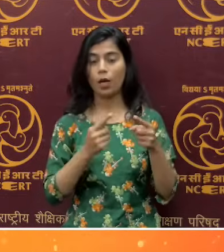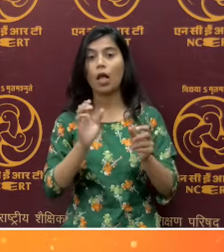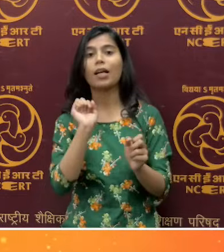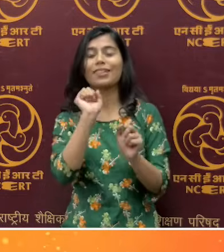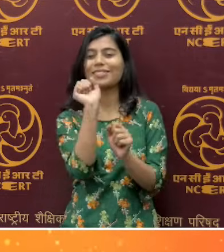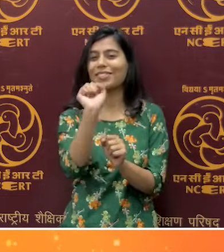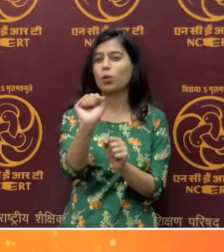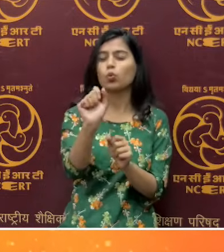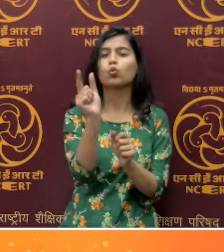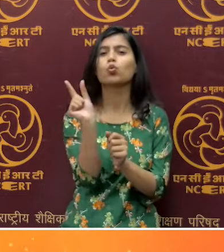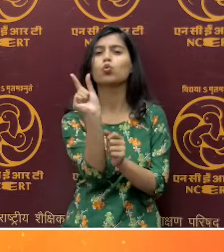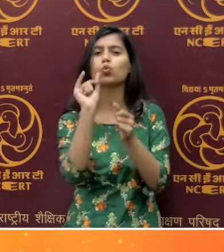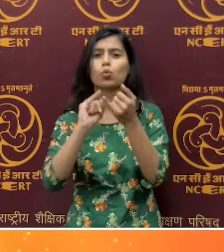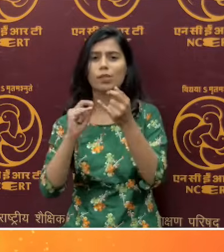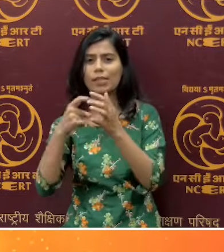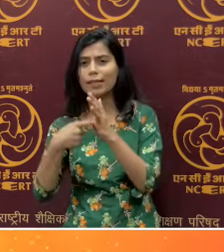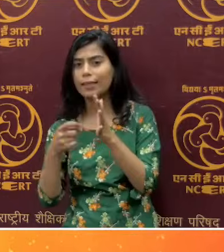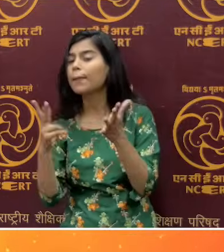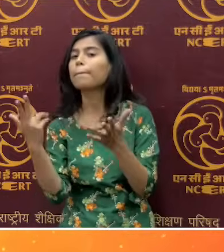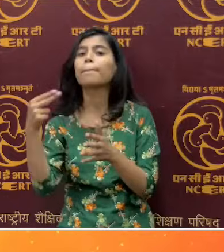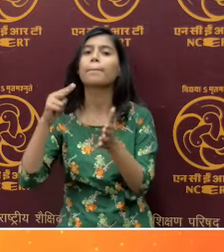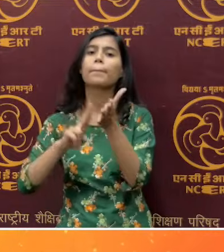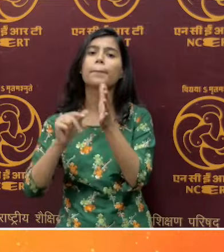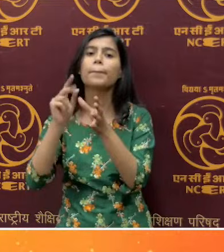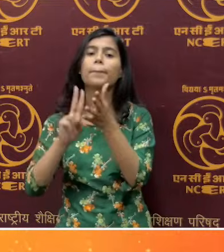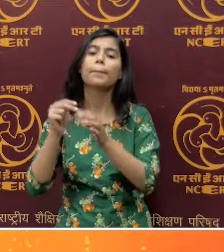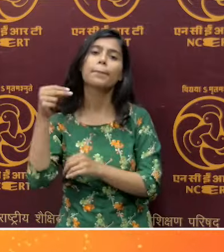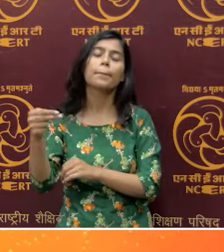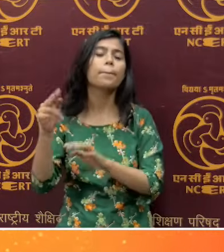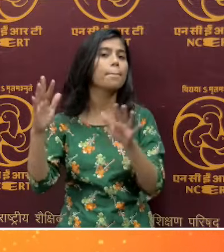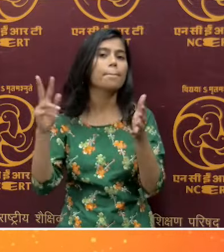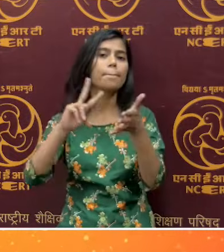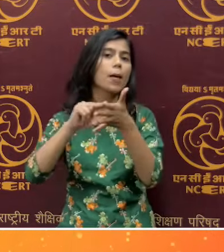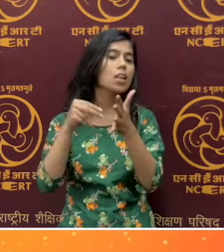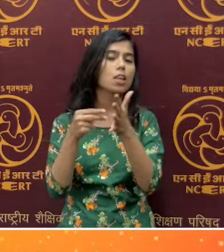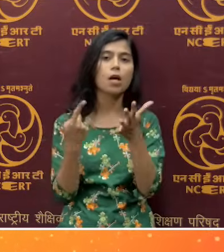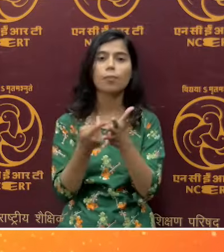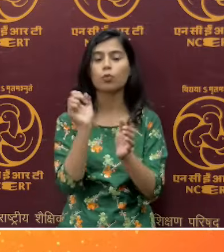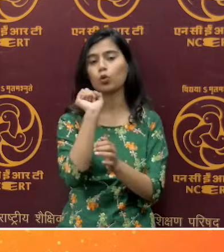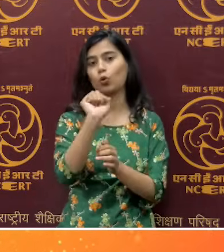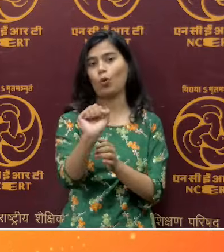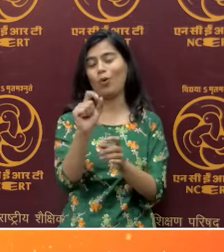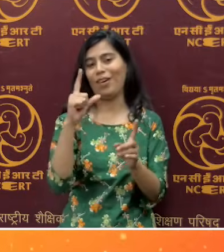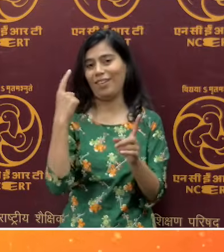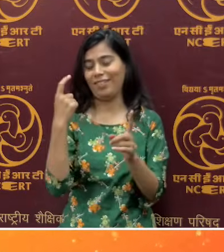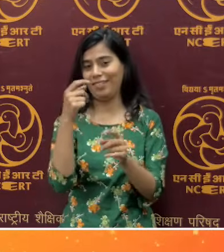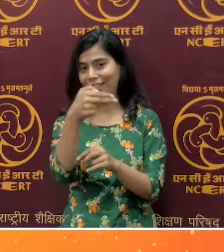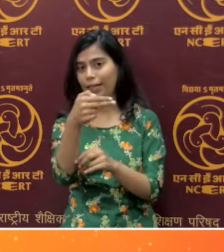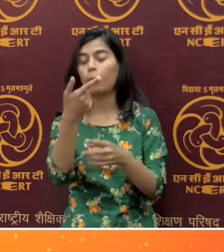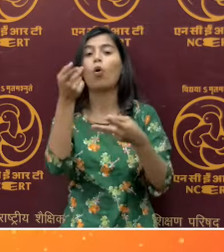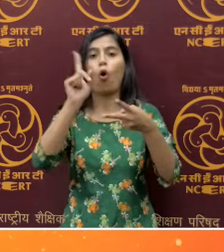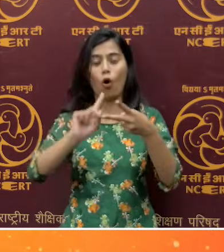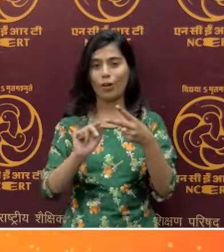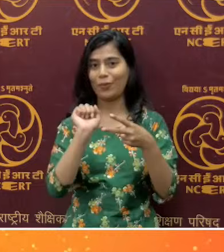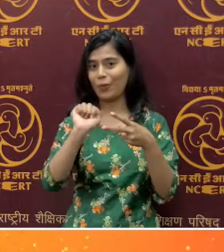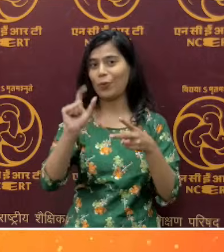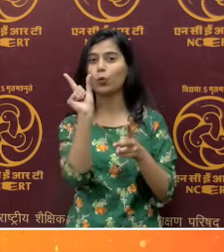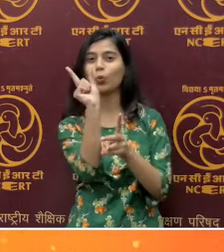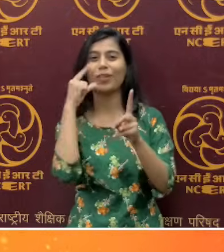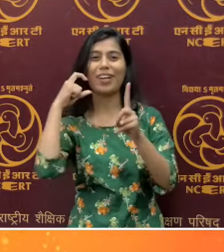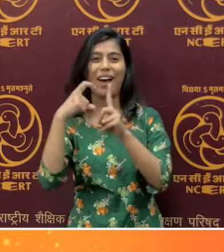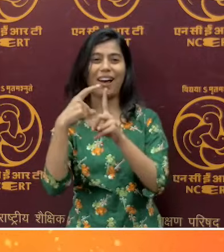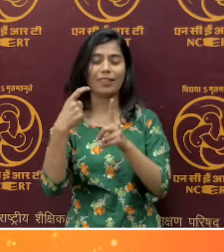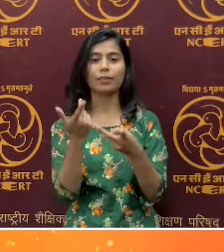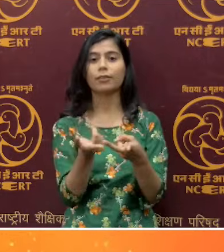name, student name, some unique student ID, registration ID you can say. Then there is a UDIS code.